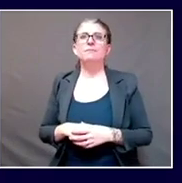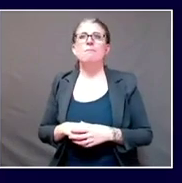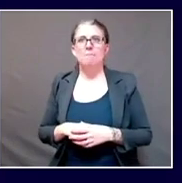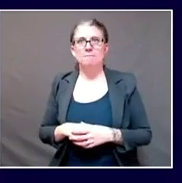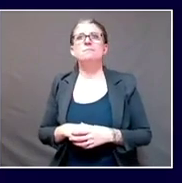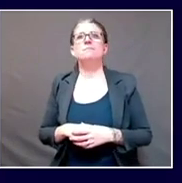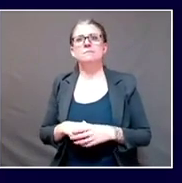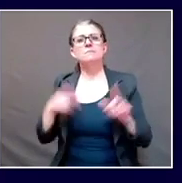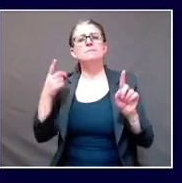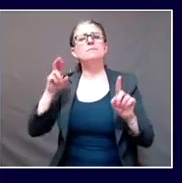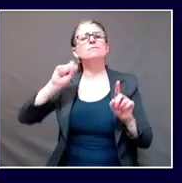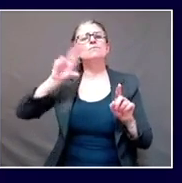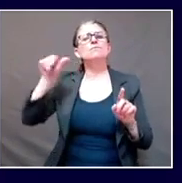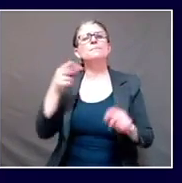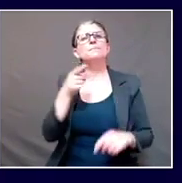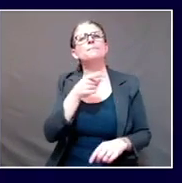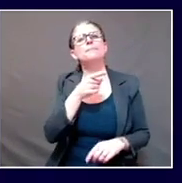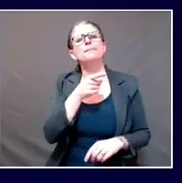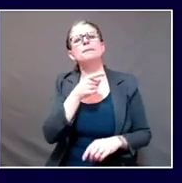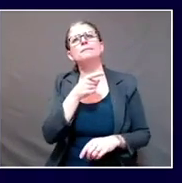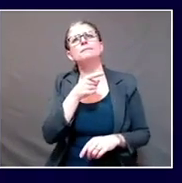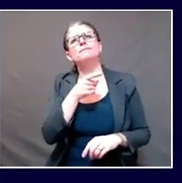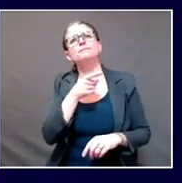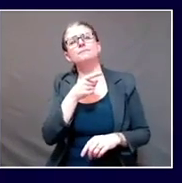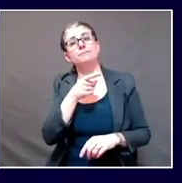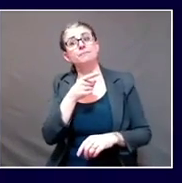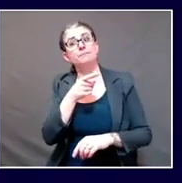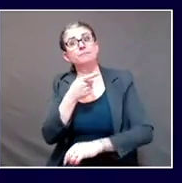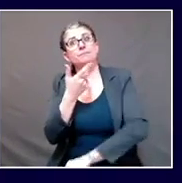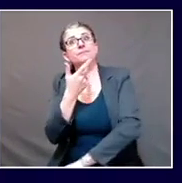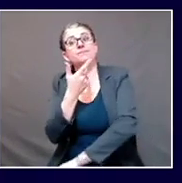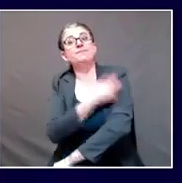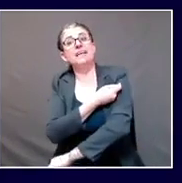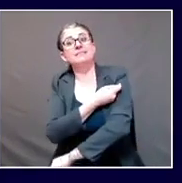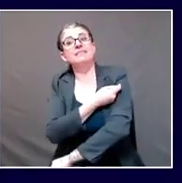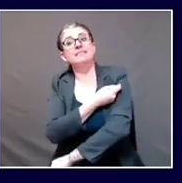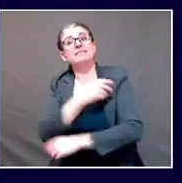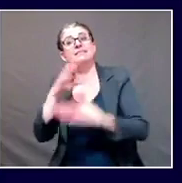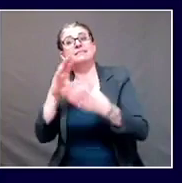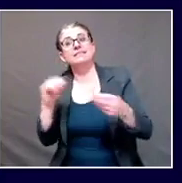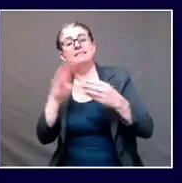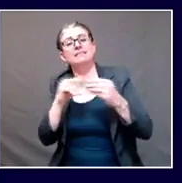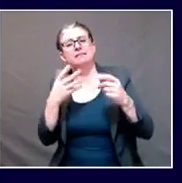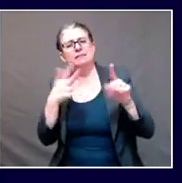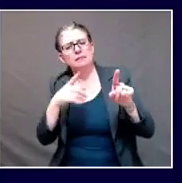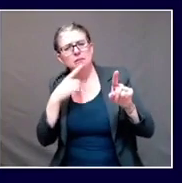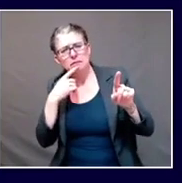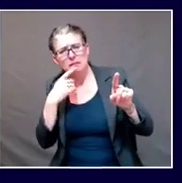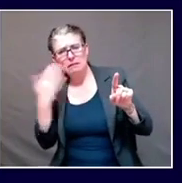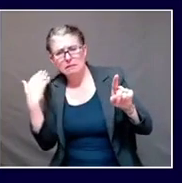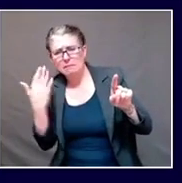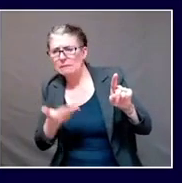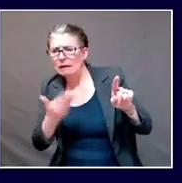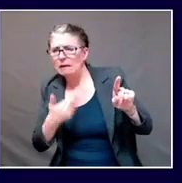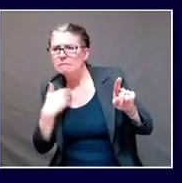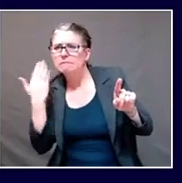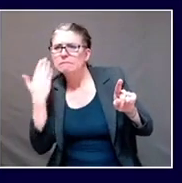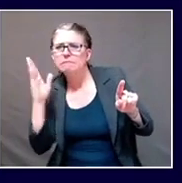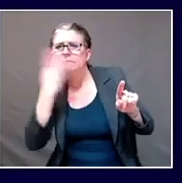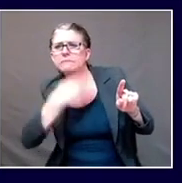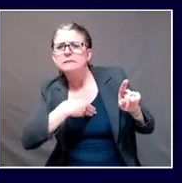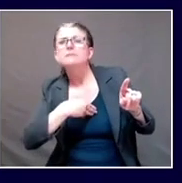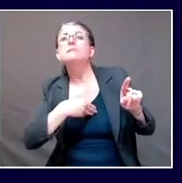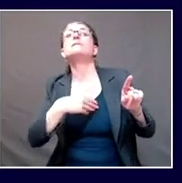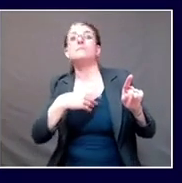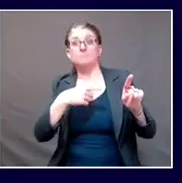briefing. But how do you arrive at the first order being 12,000 and the next being 37,000? Is that just